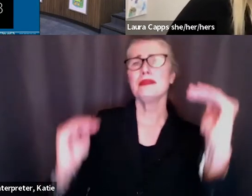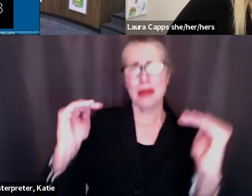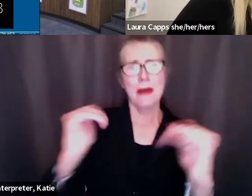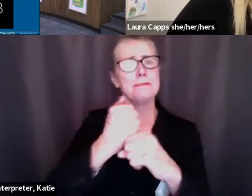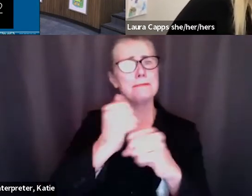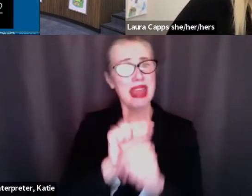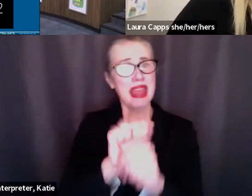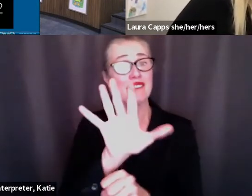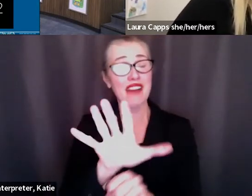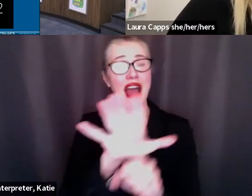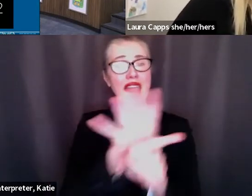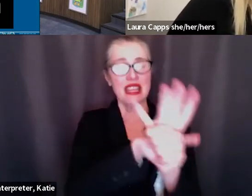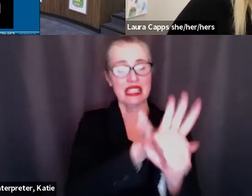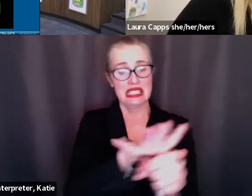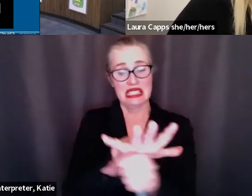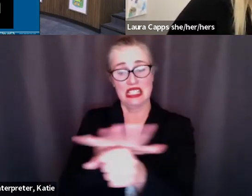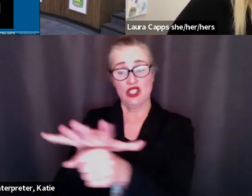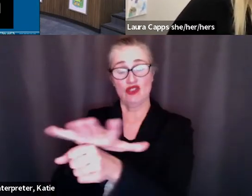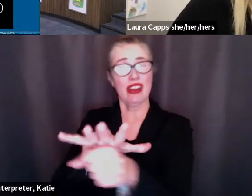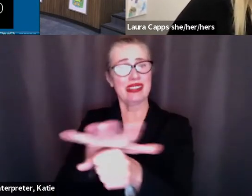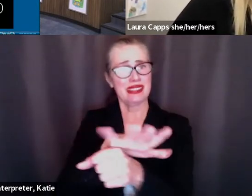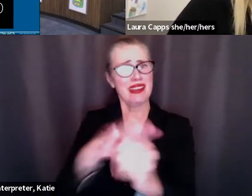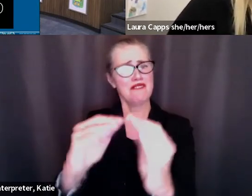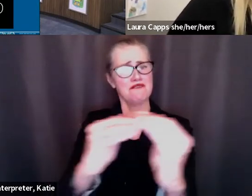uh fairly and appropriately